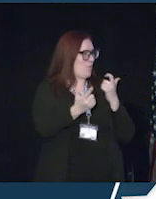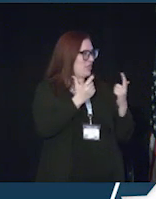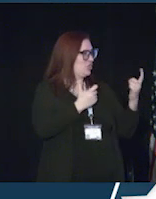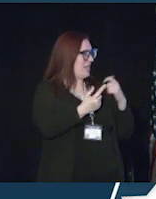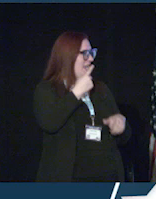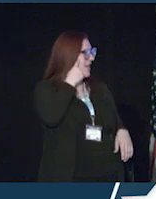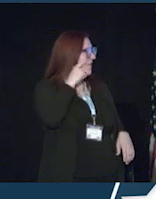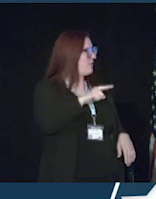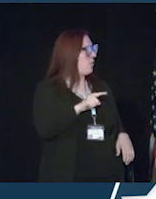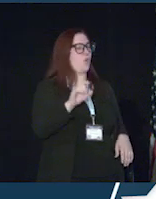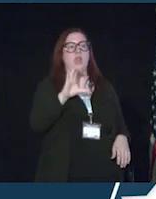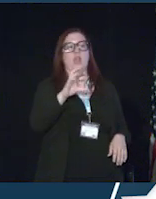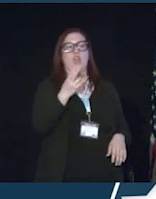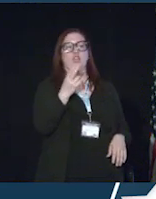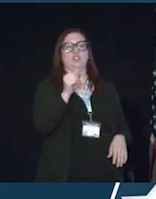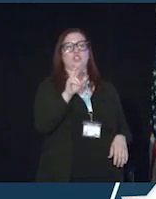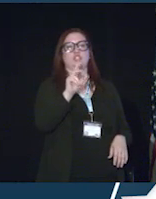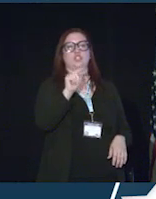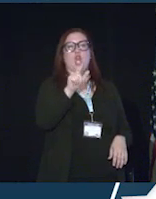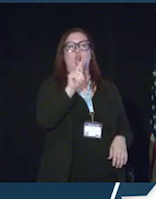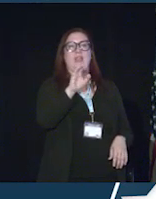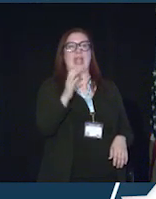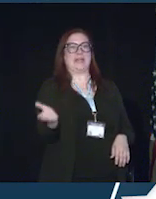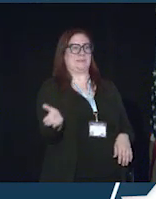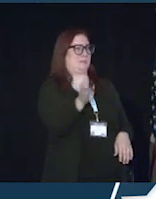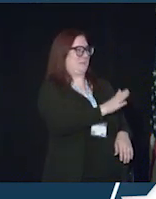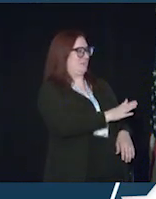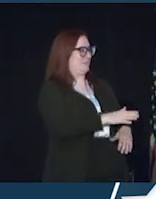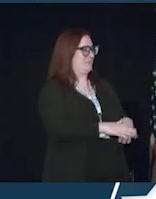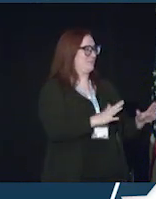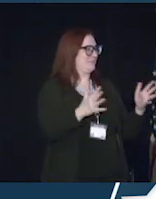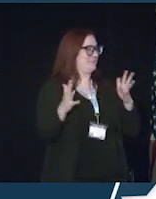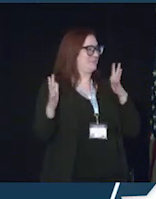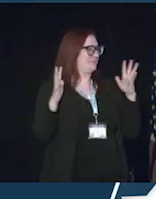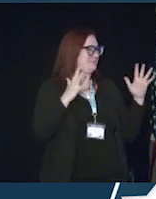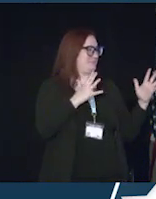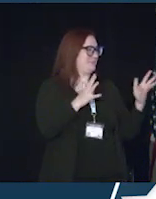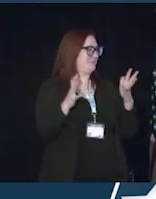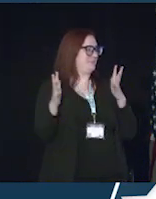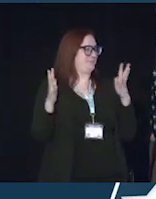for Charlotte Woodward. Here is her page.